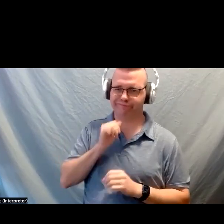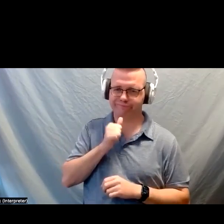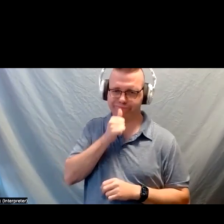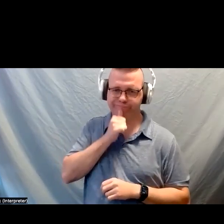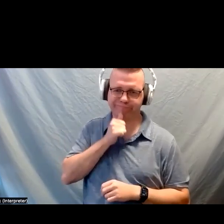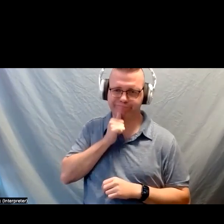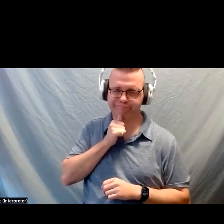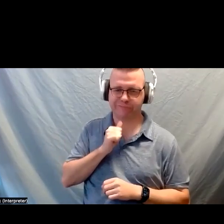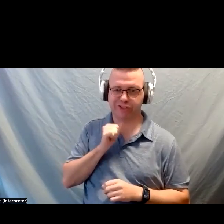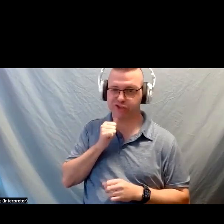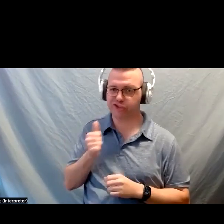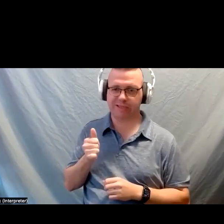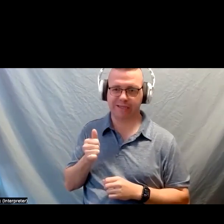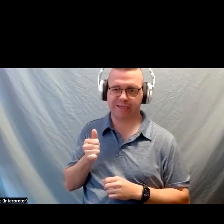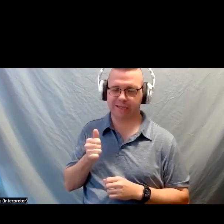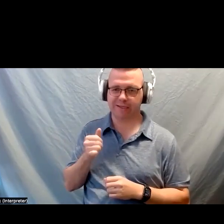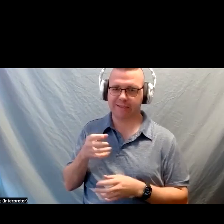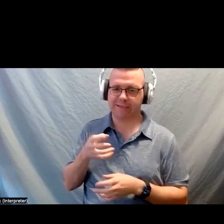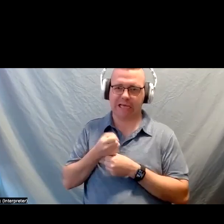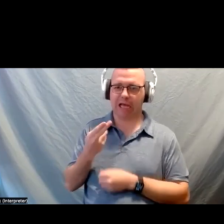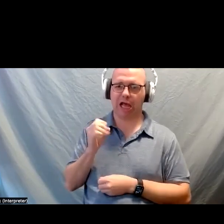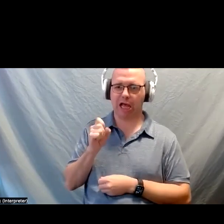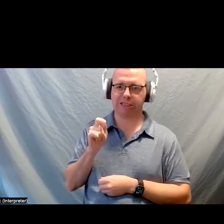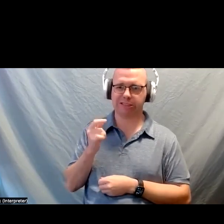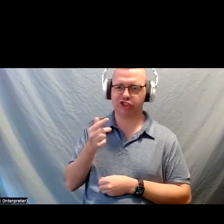She didn't take hostages, as they say.